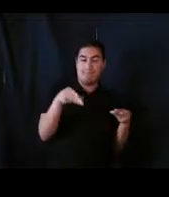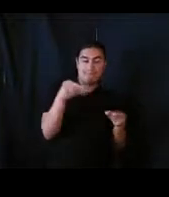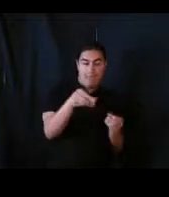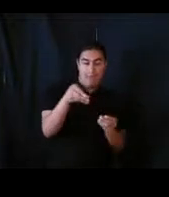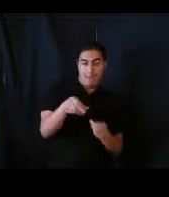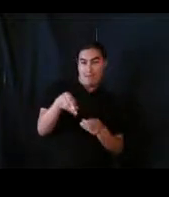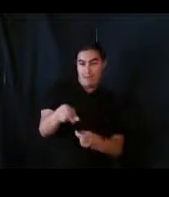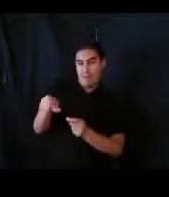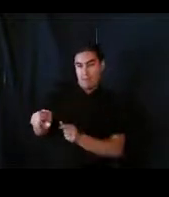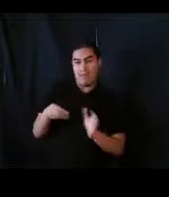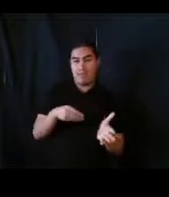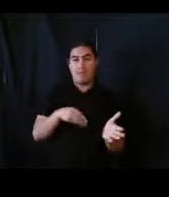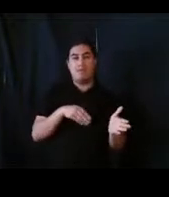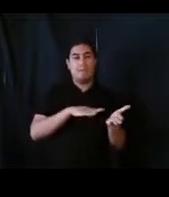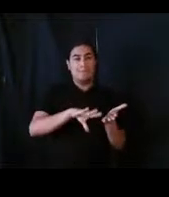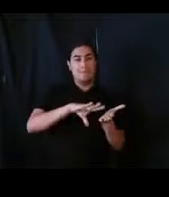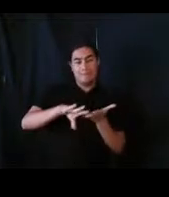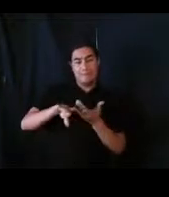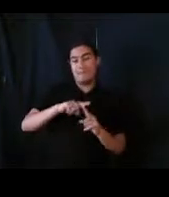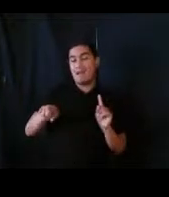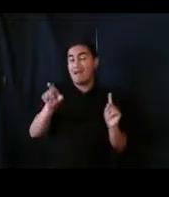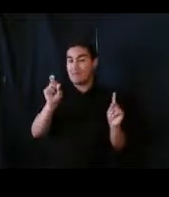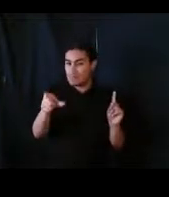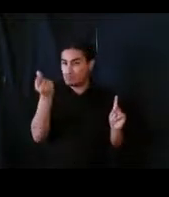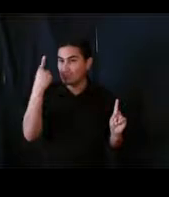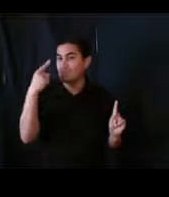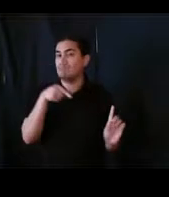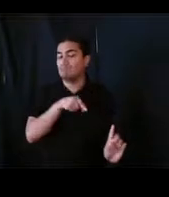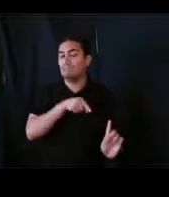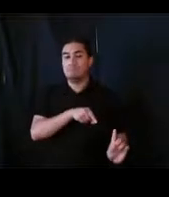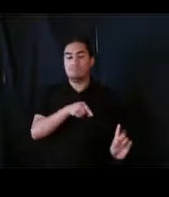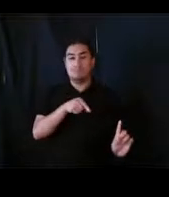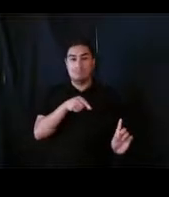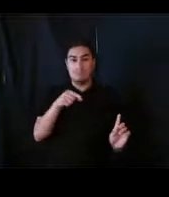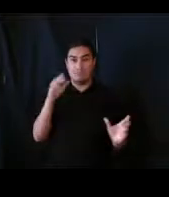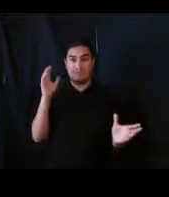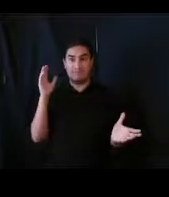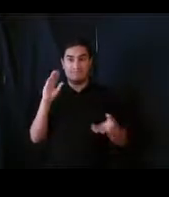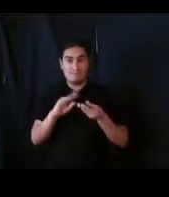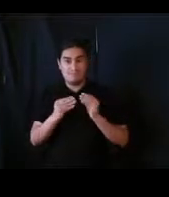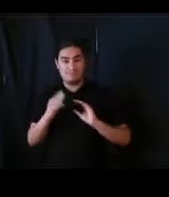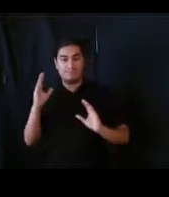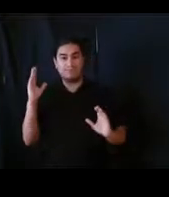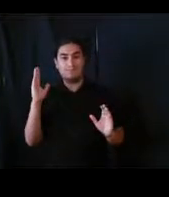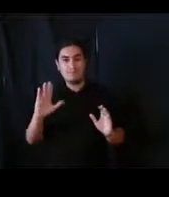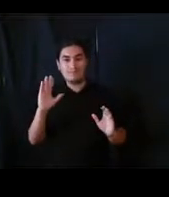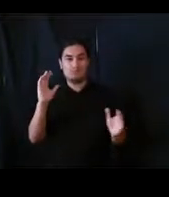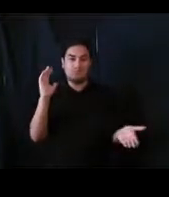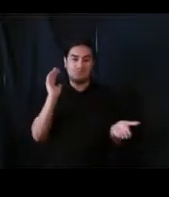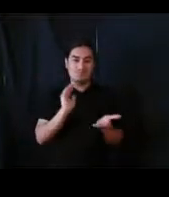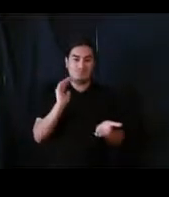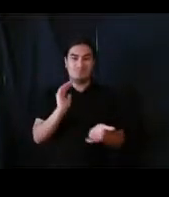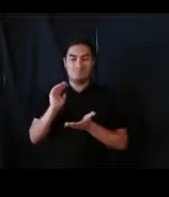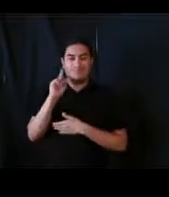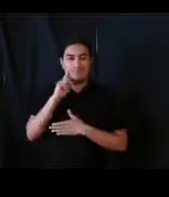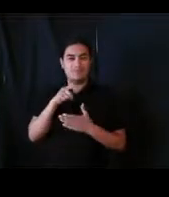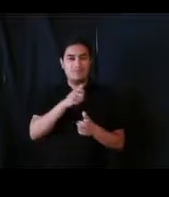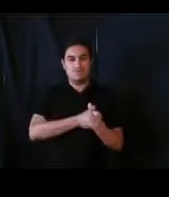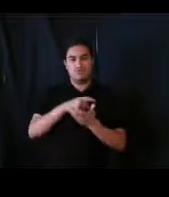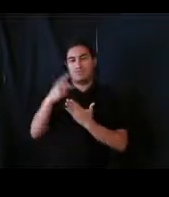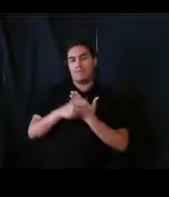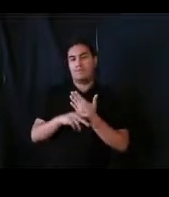this program but you got to stay under the bit this the lower number we're going to have to drop this program a little bit so far dad was really